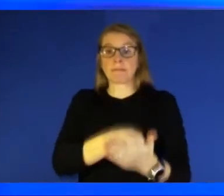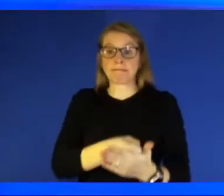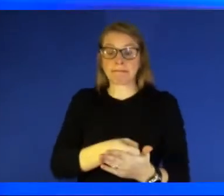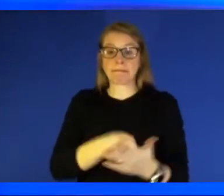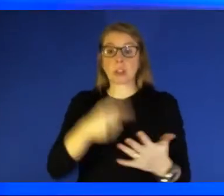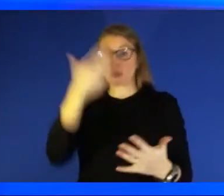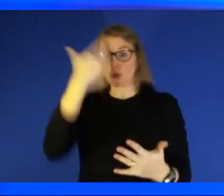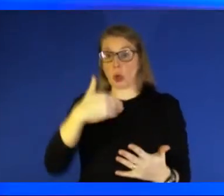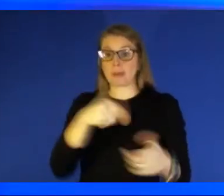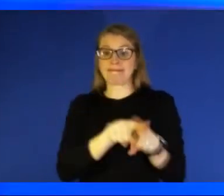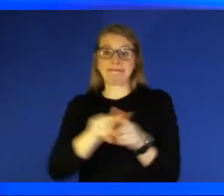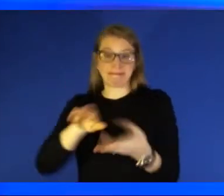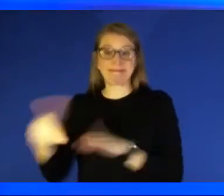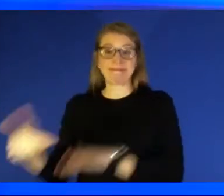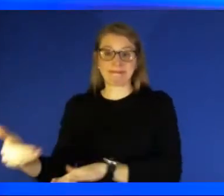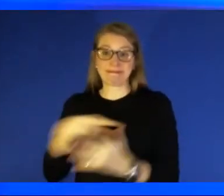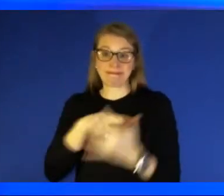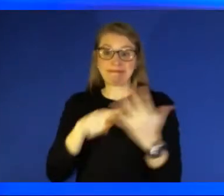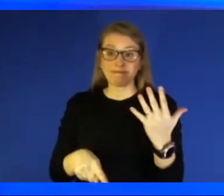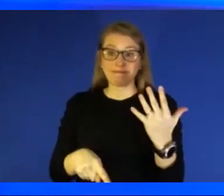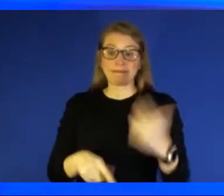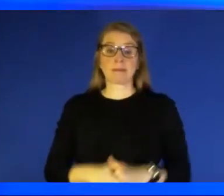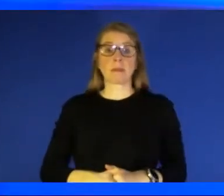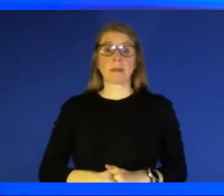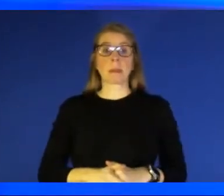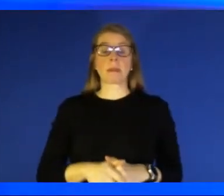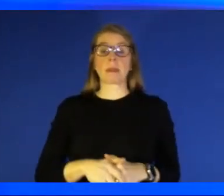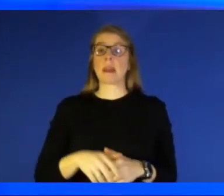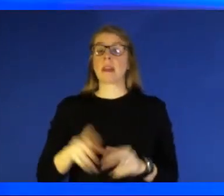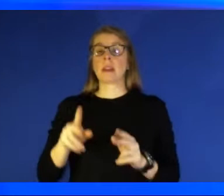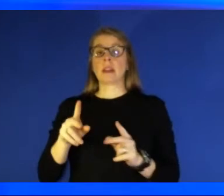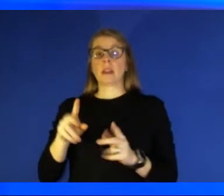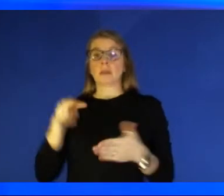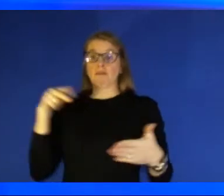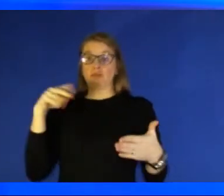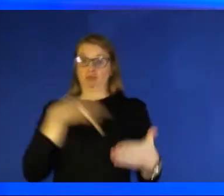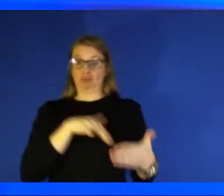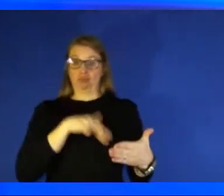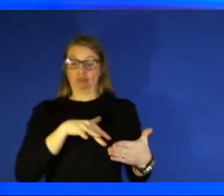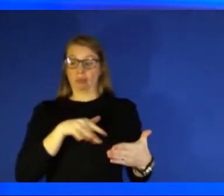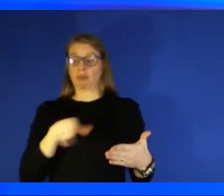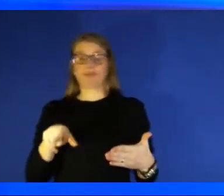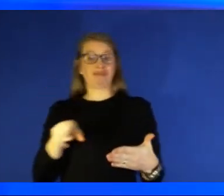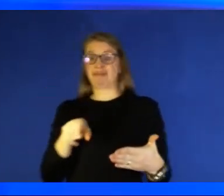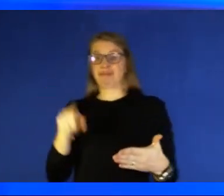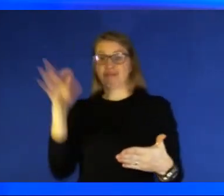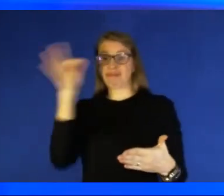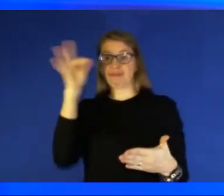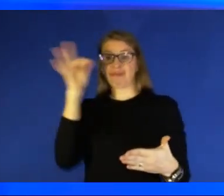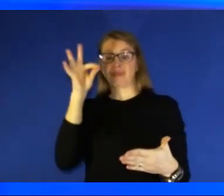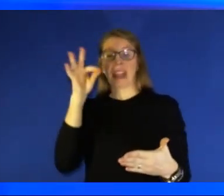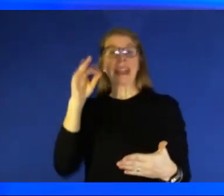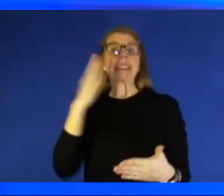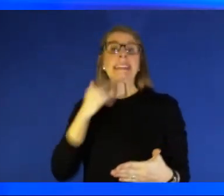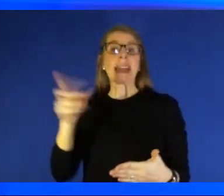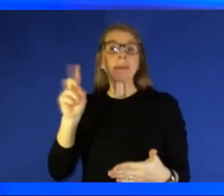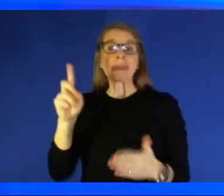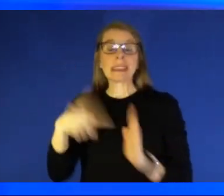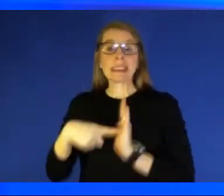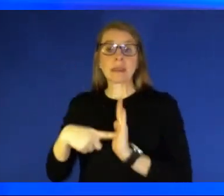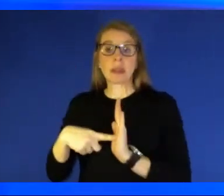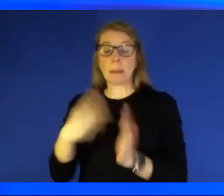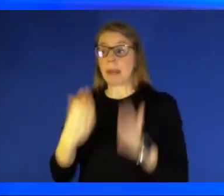death. Studies suggest that people in those groups that are at higher risk are less aware of diabetes symptoms. Maybe they don't have their diabetes